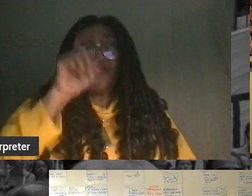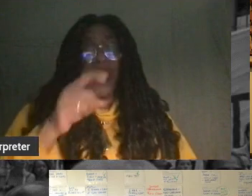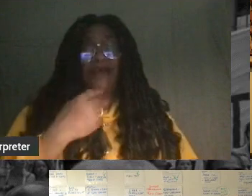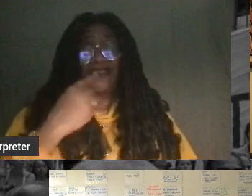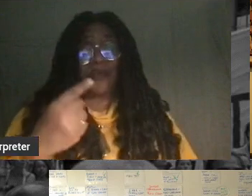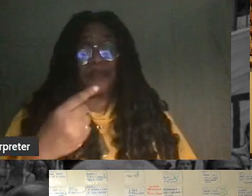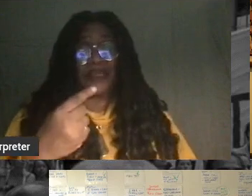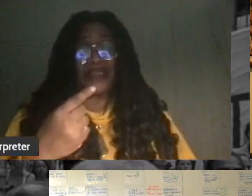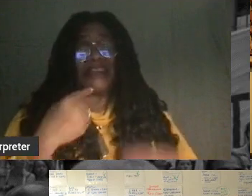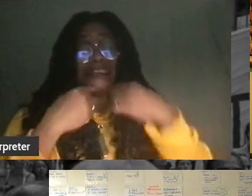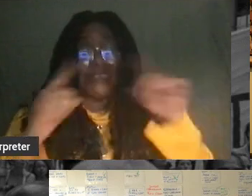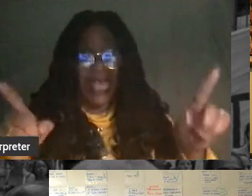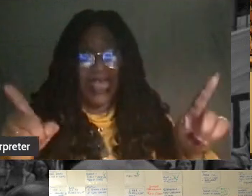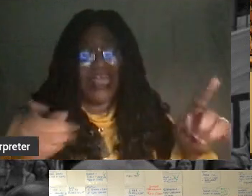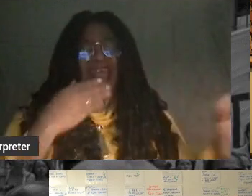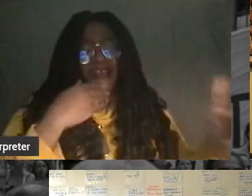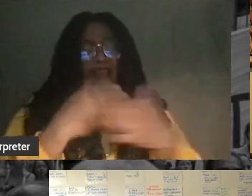So